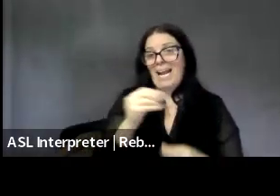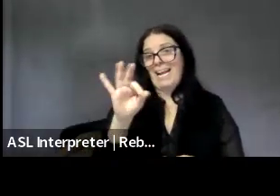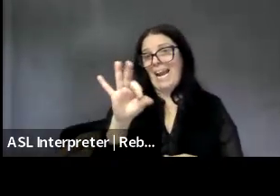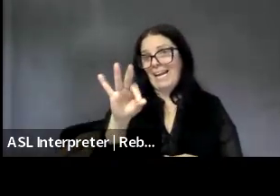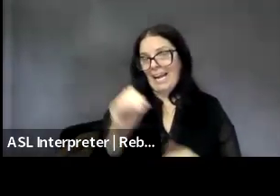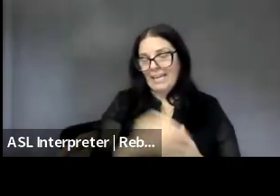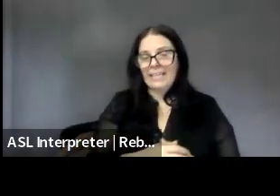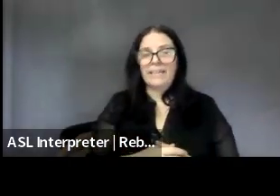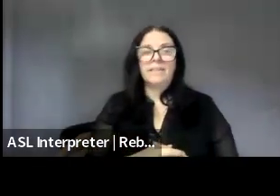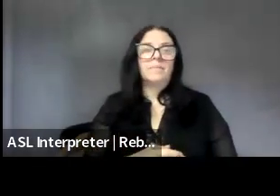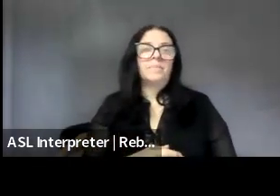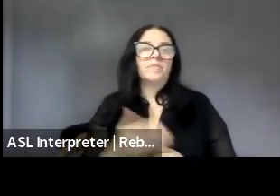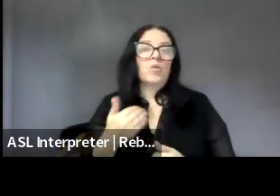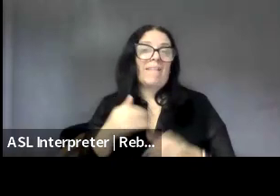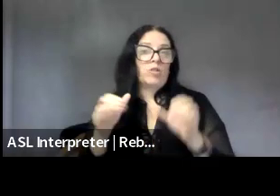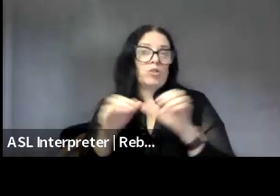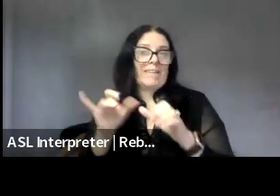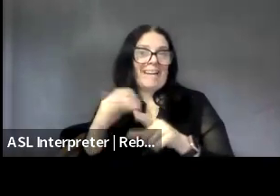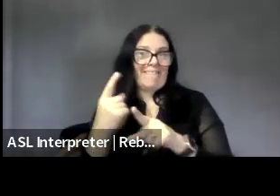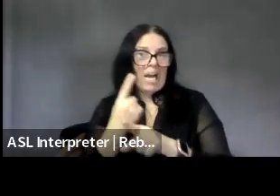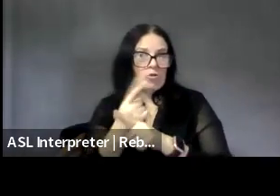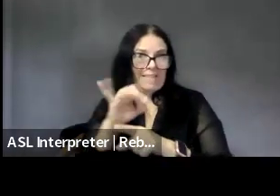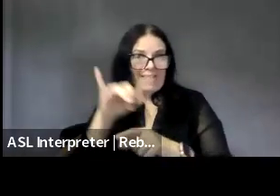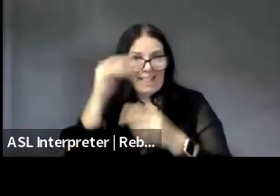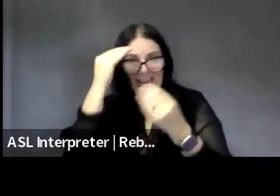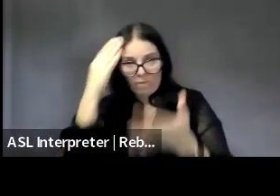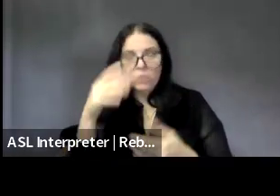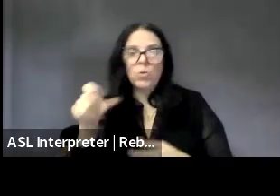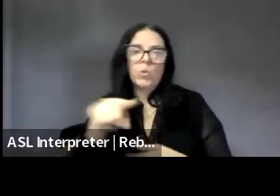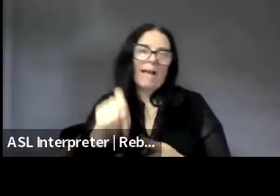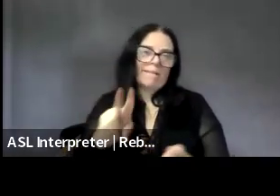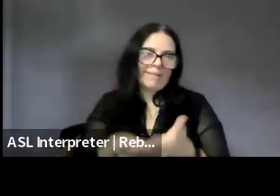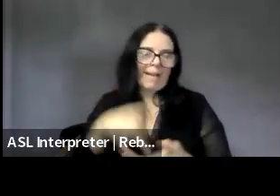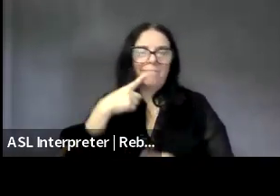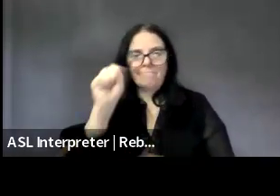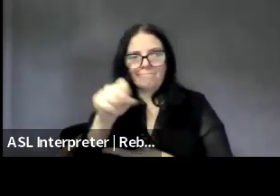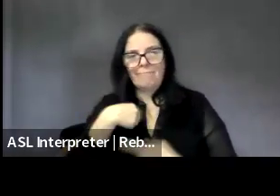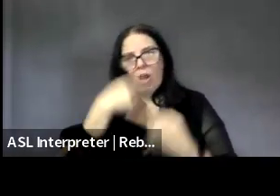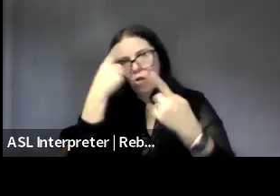certificate of accuracy of the information. So you have to sign that you agree that the